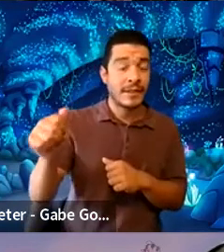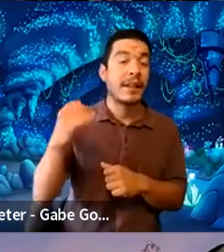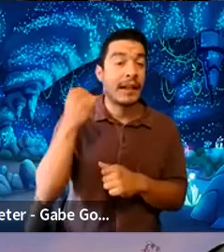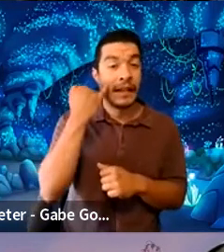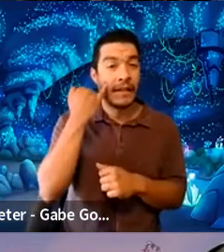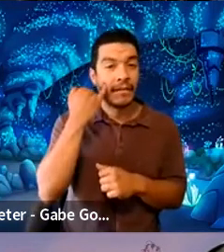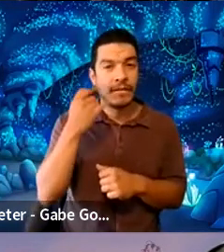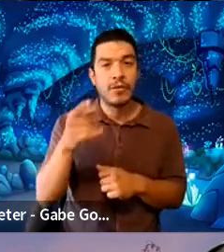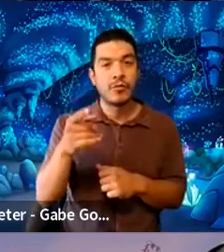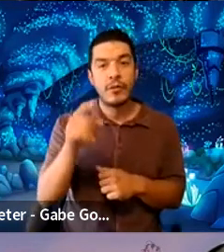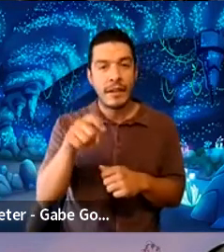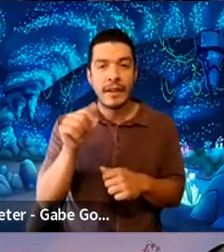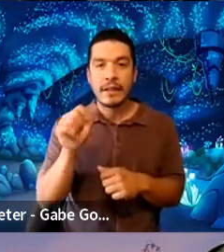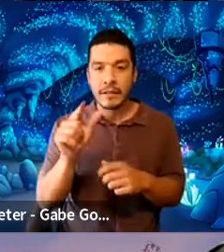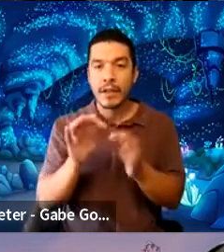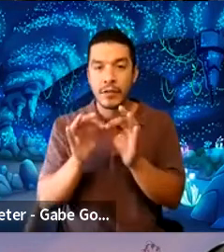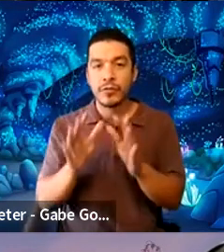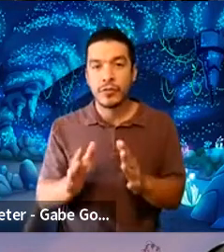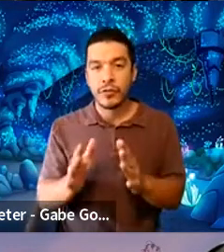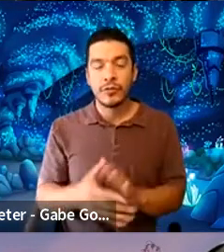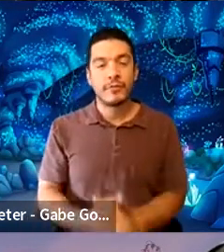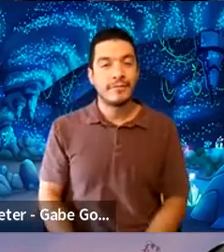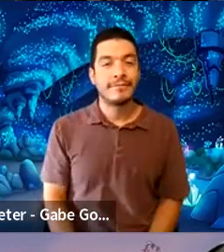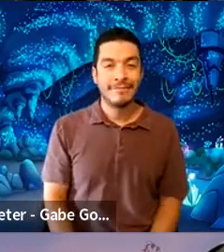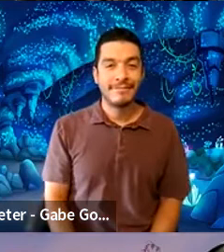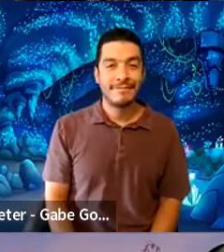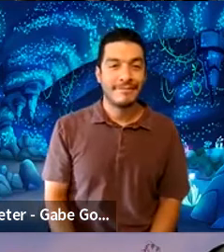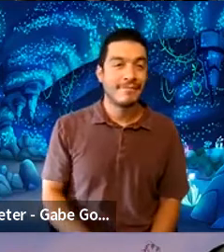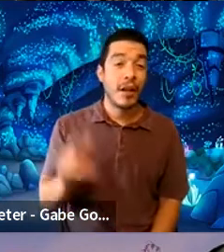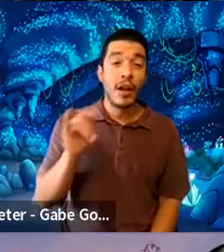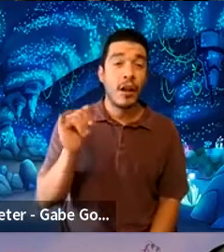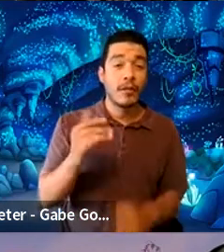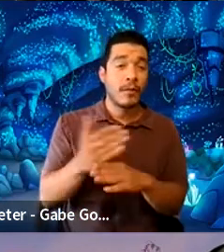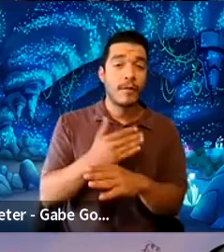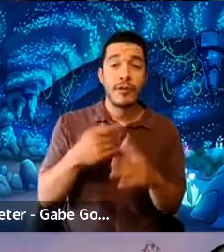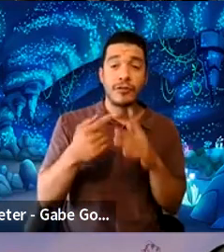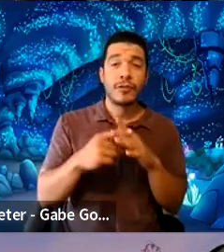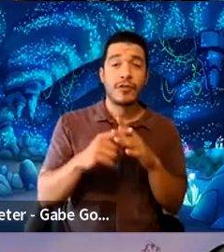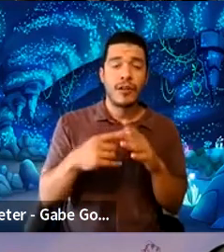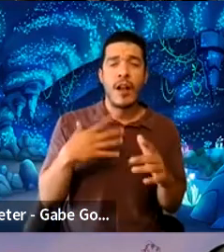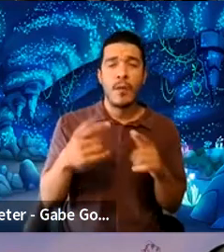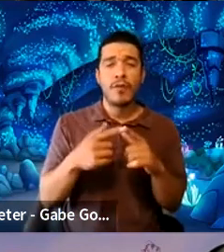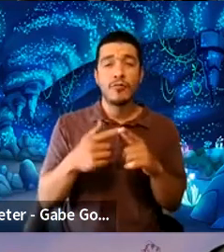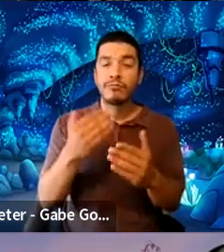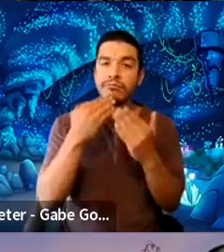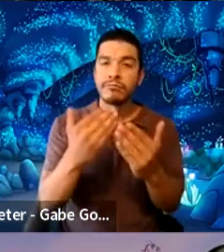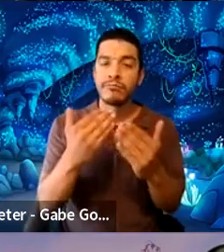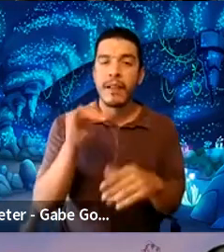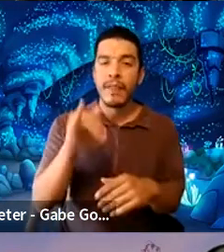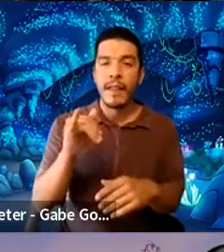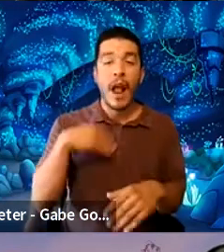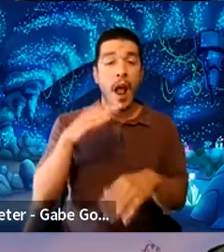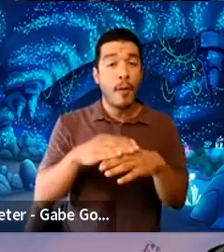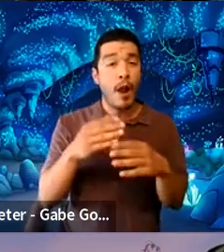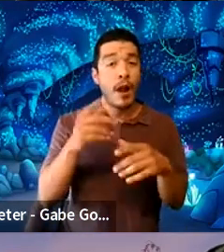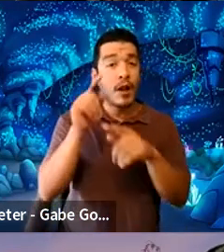pinned to your screen if you want to see his signing. Also, before I get started, I want to acknowledge that I am